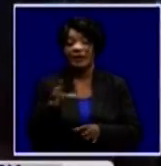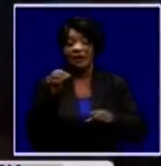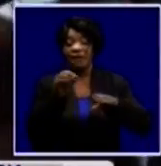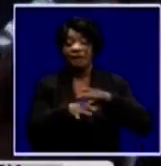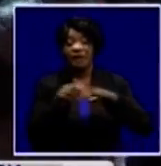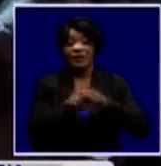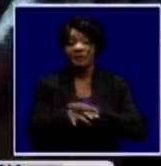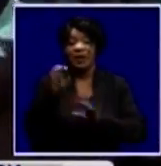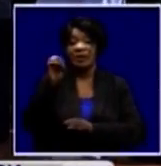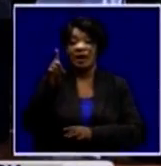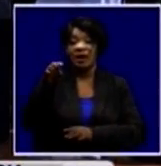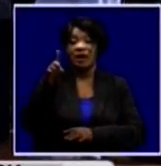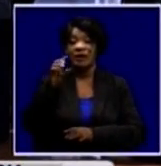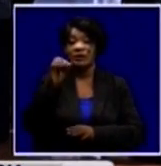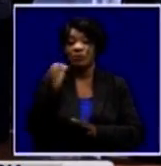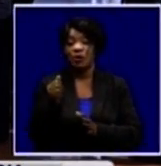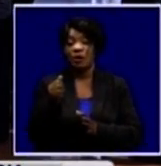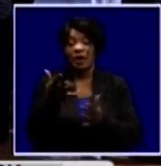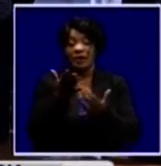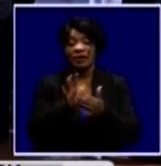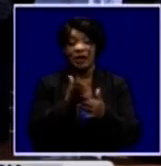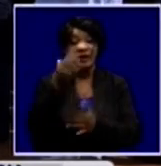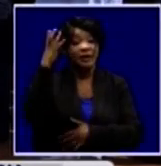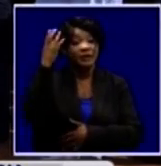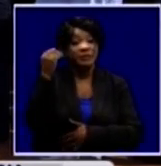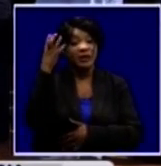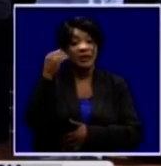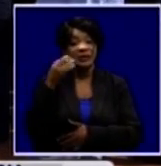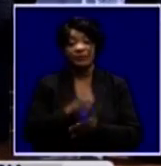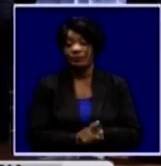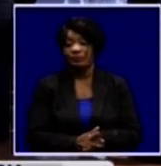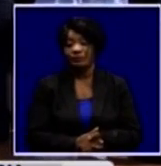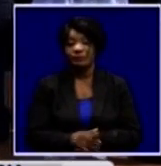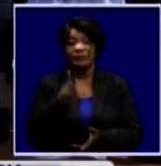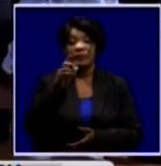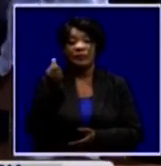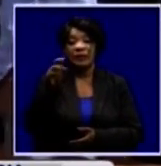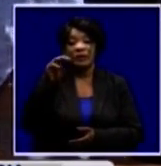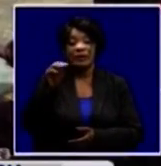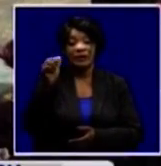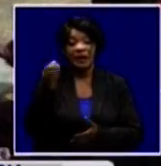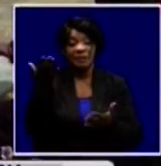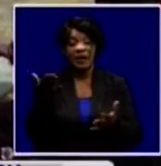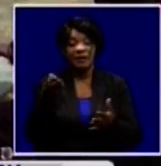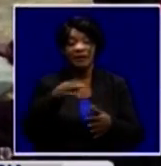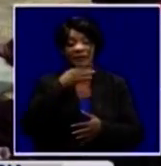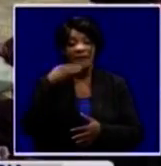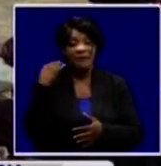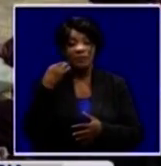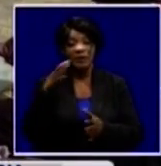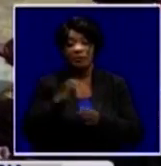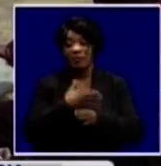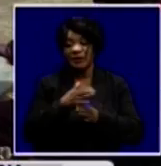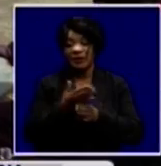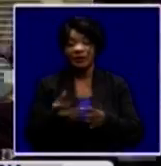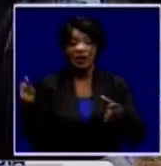Forum and Expo, sharing his experiences. Damas is a family business employing over 700 people,